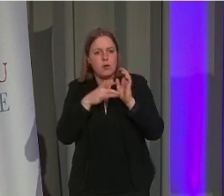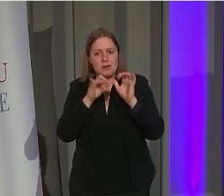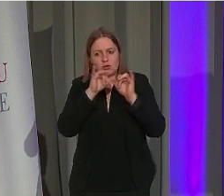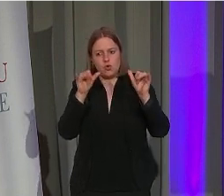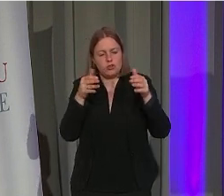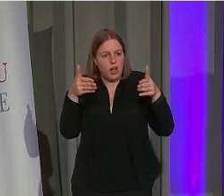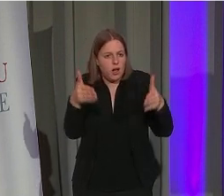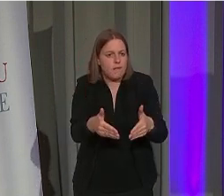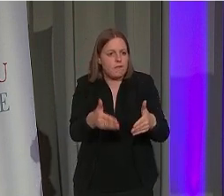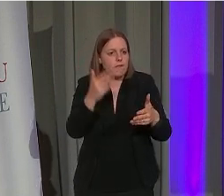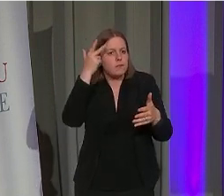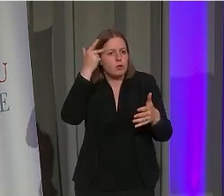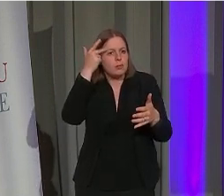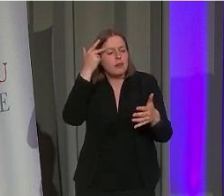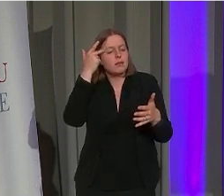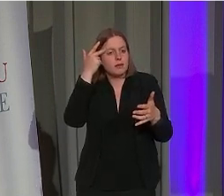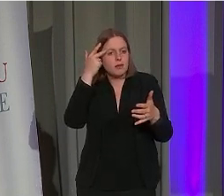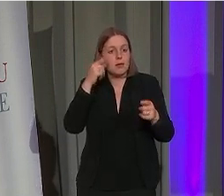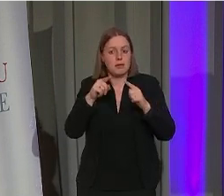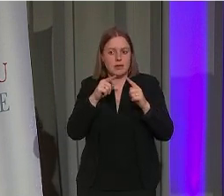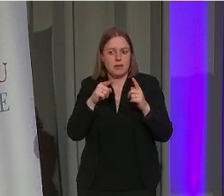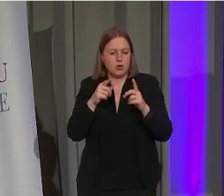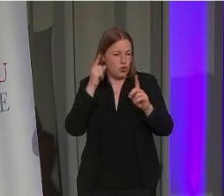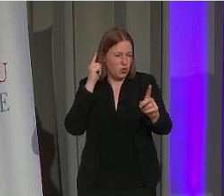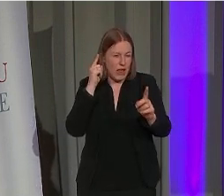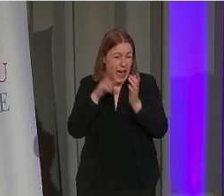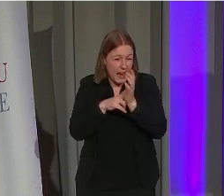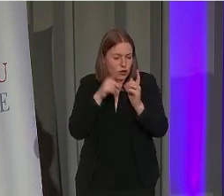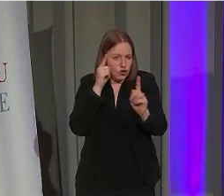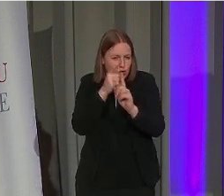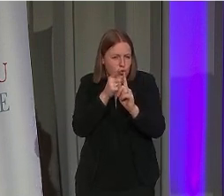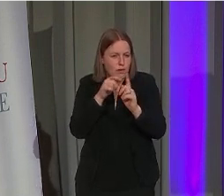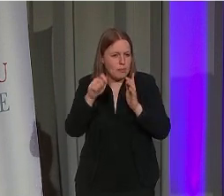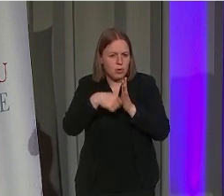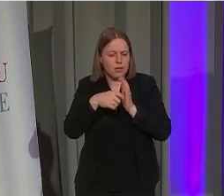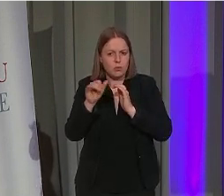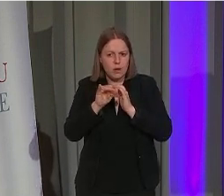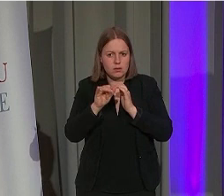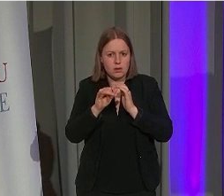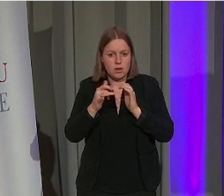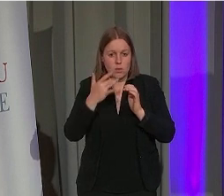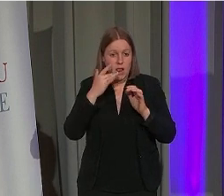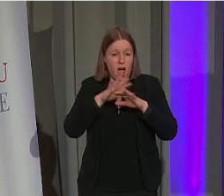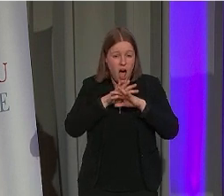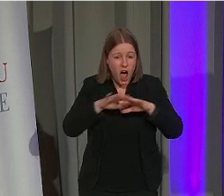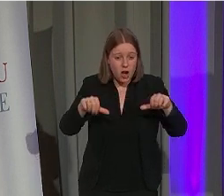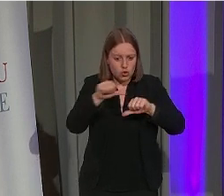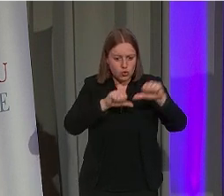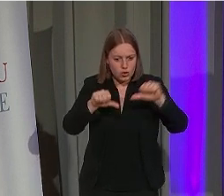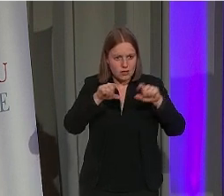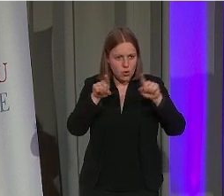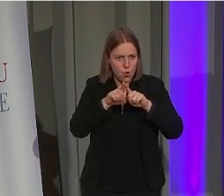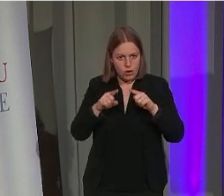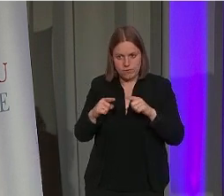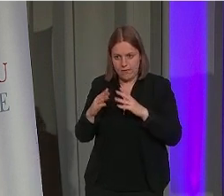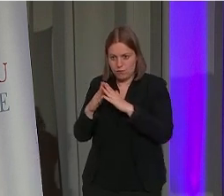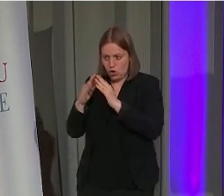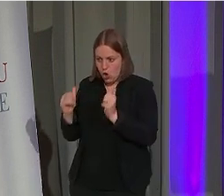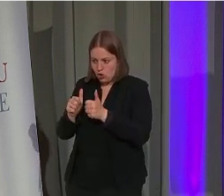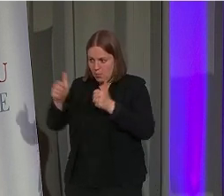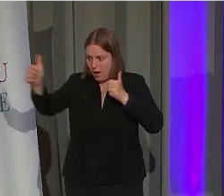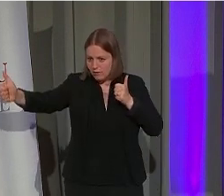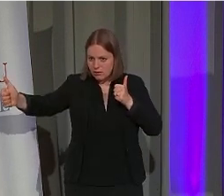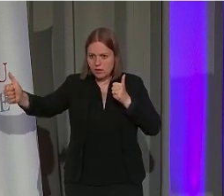for them or for their former family members. So that's also why it's a good thing